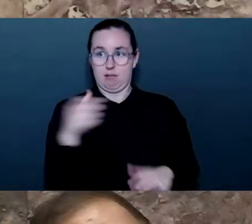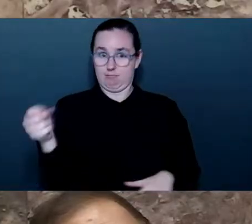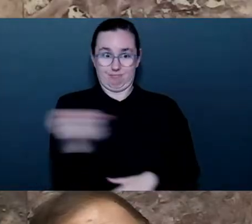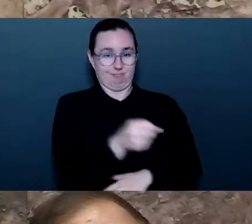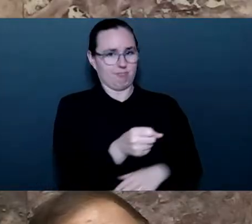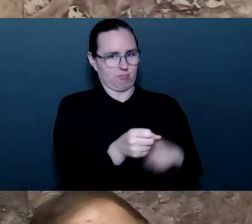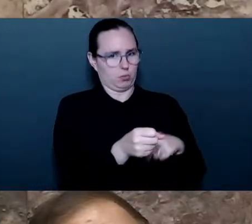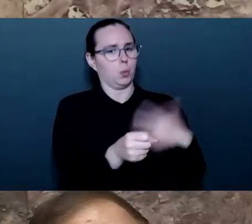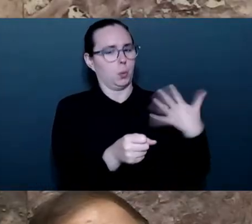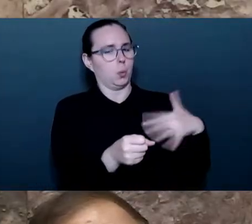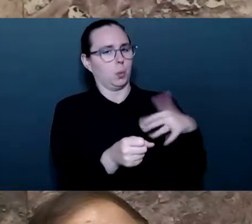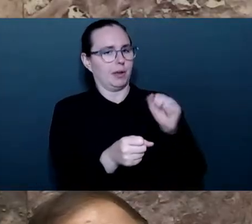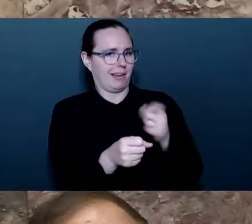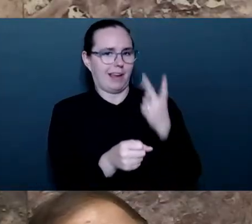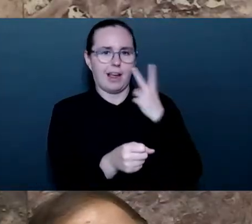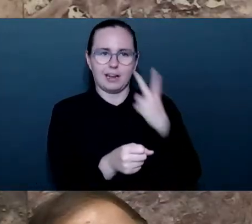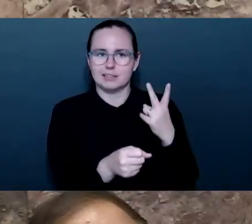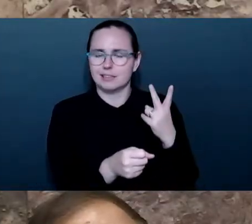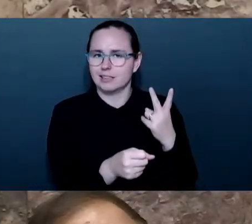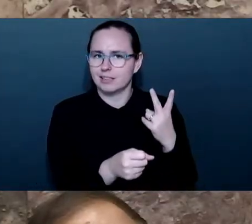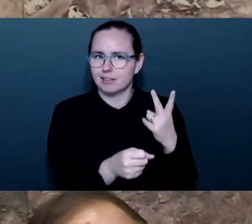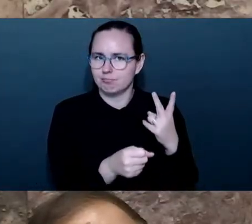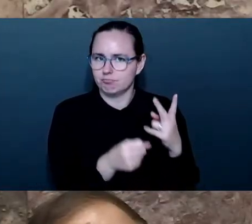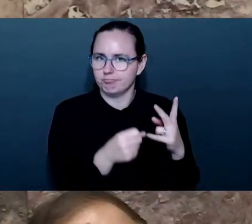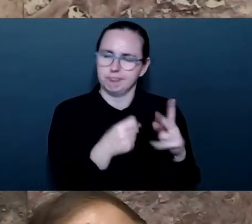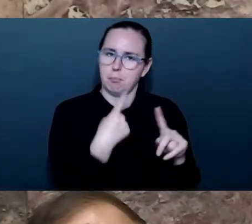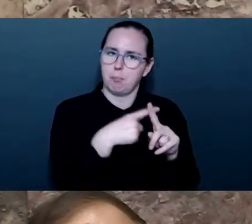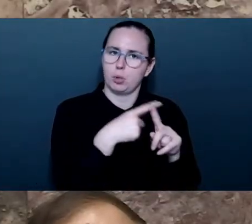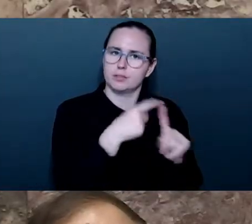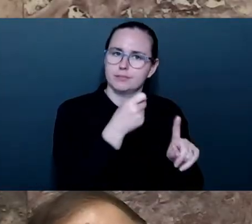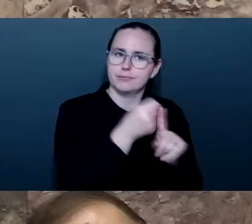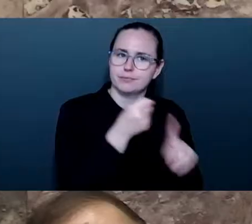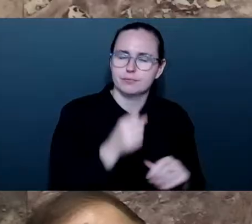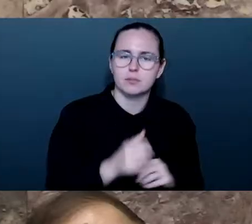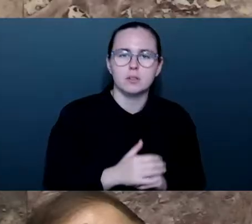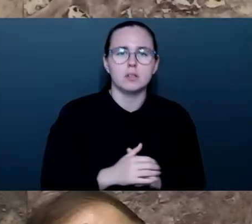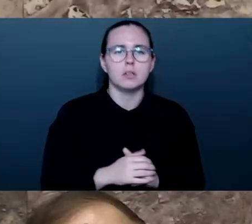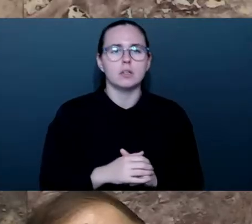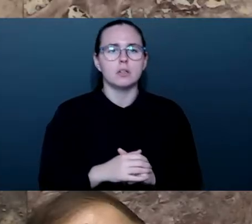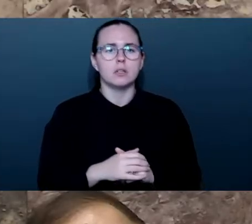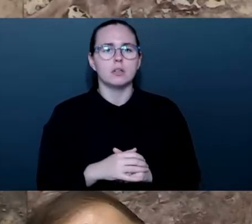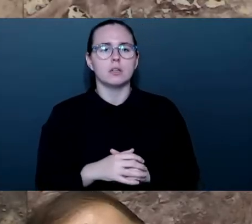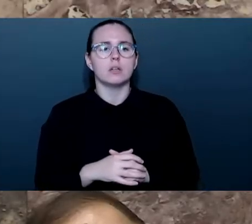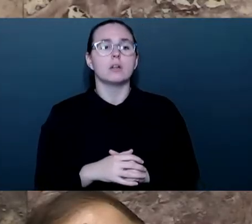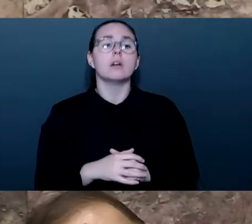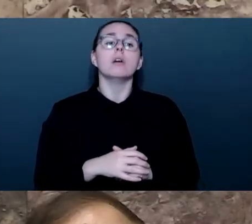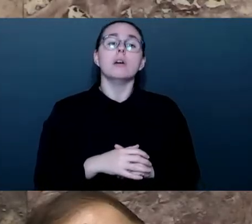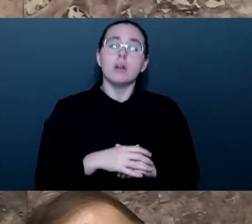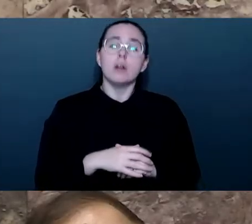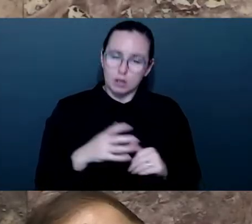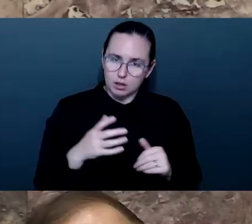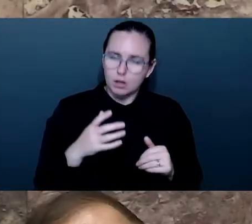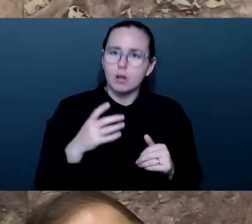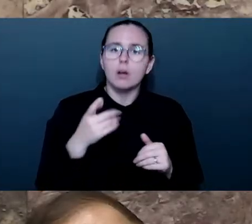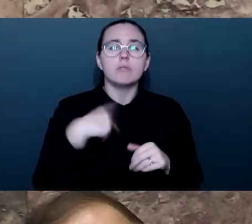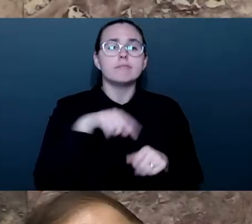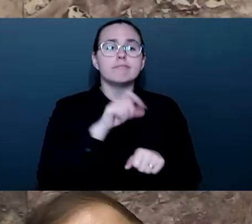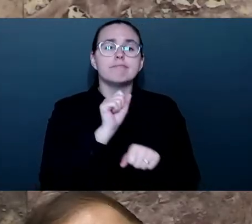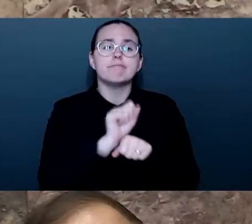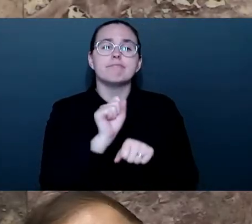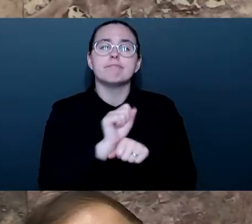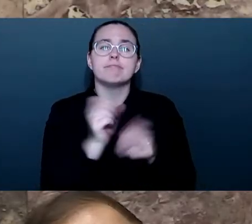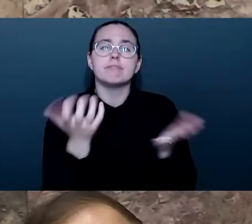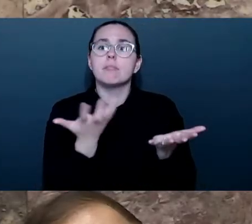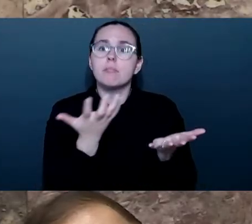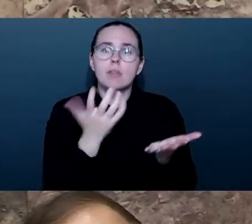Mr. Speaker, the work hours and incidents of violence going down in hospital settings where these relational security officers